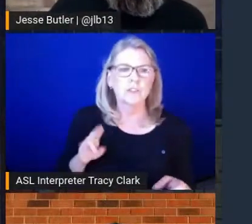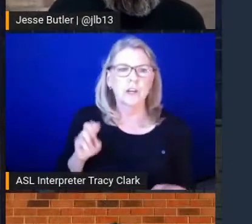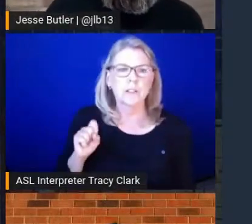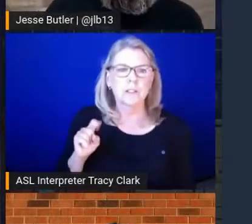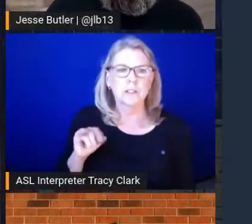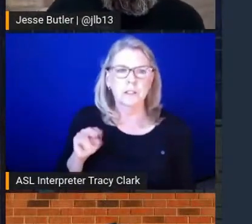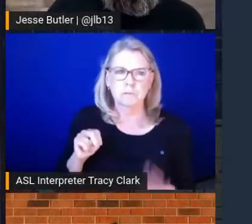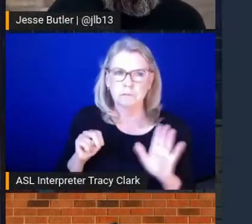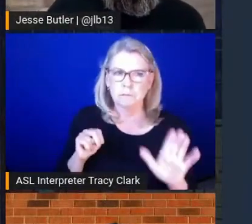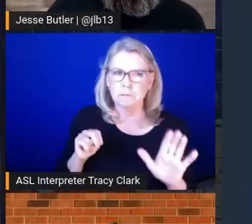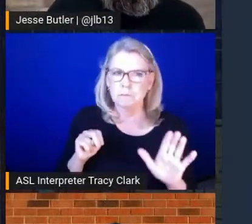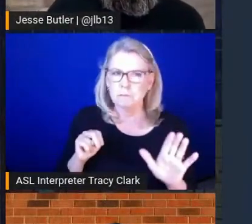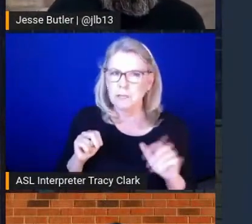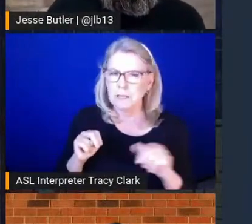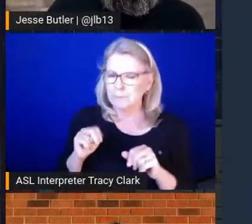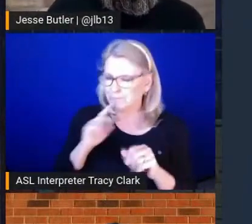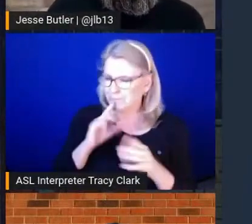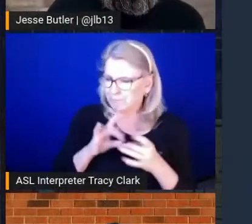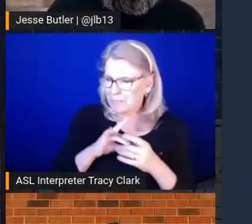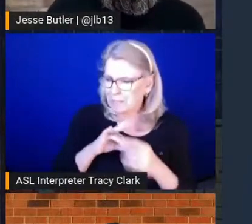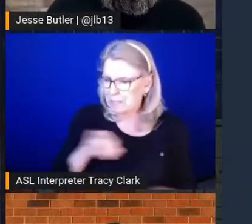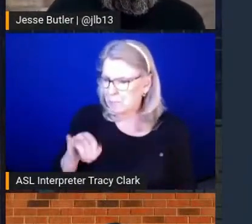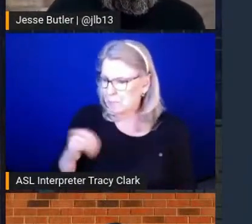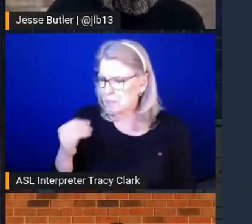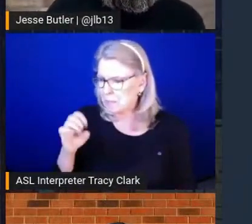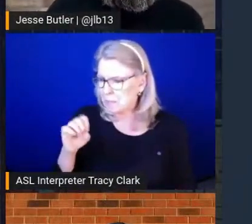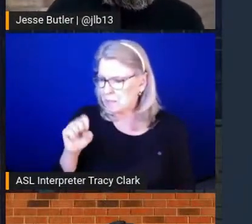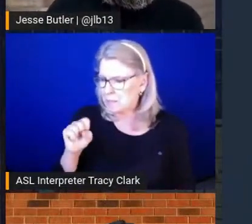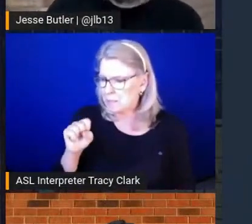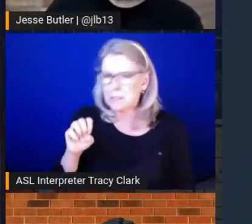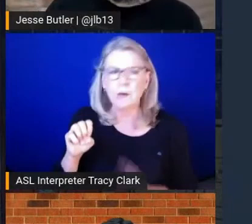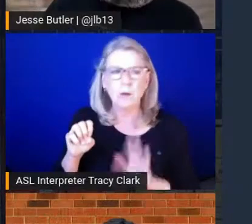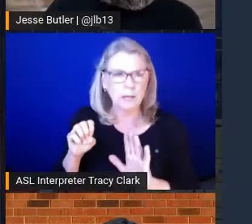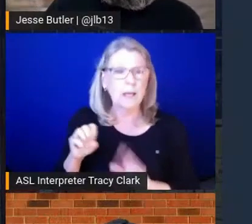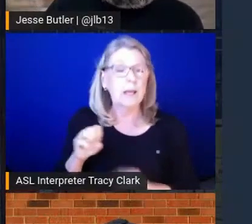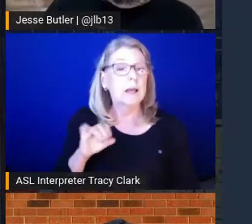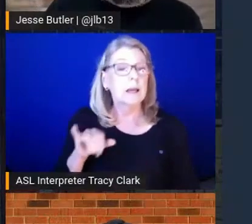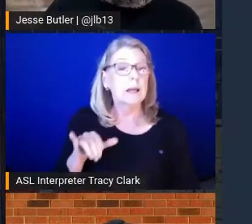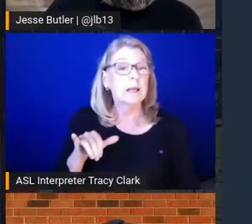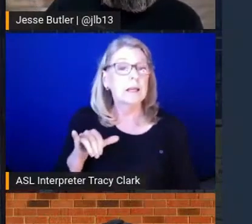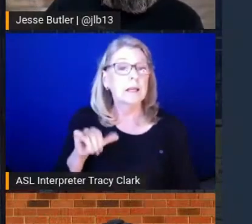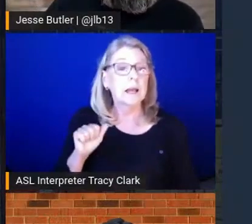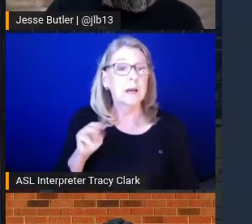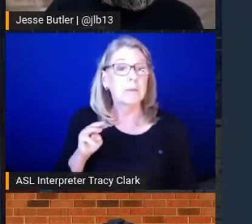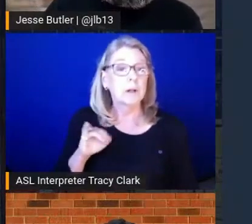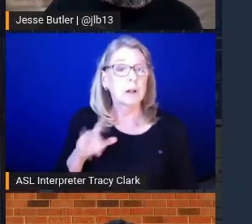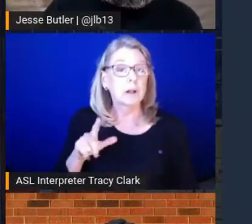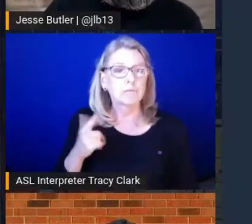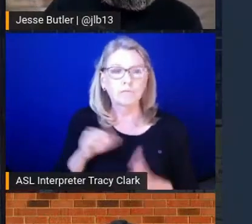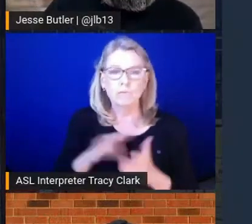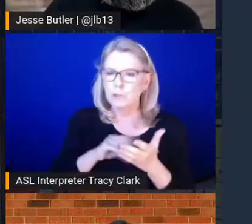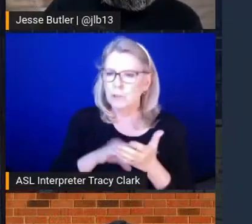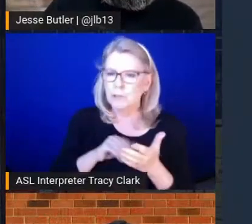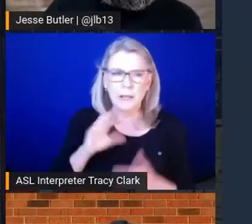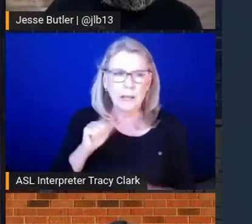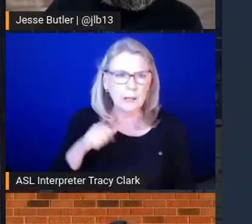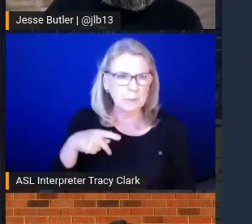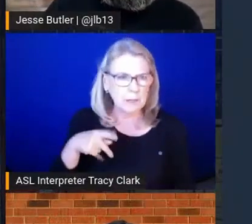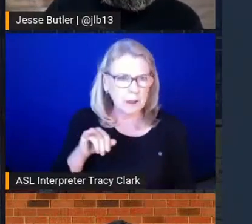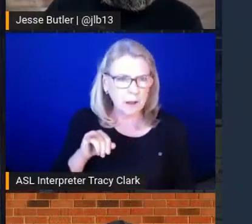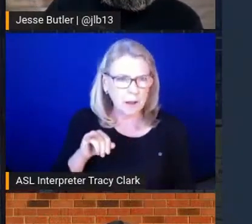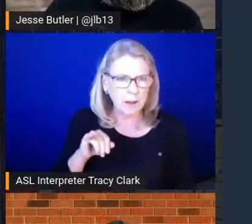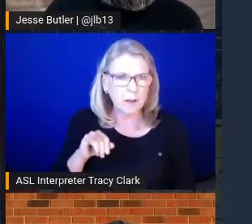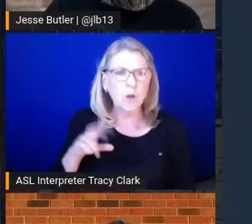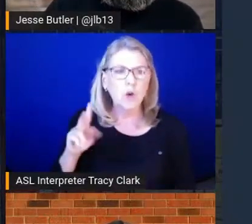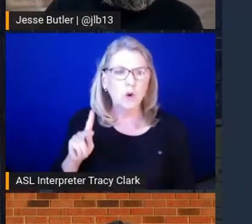lot of people, YAML, like you're learning the API, you're learning what Kubernetes API is, and for me, I remember